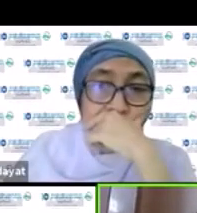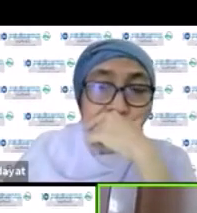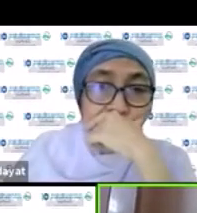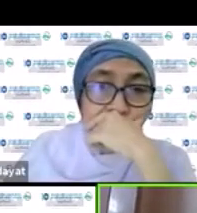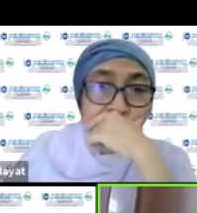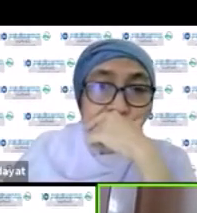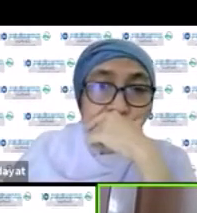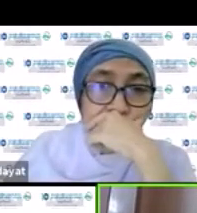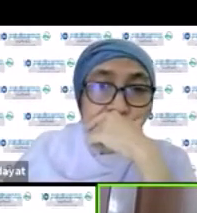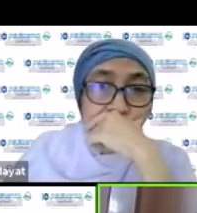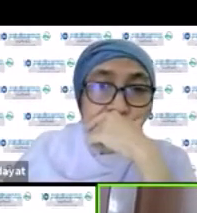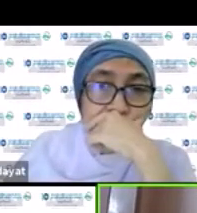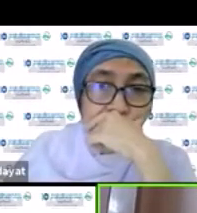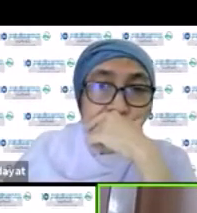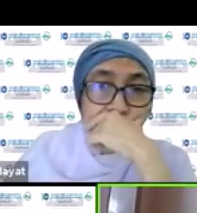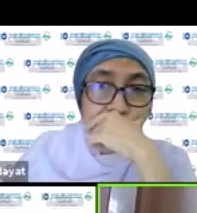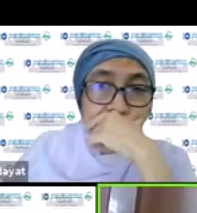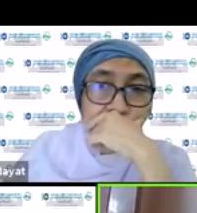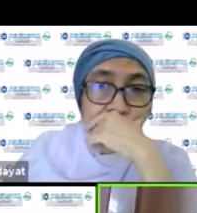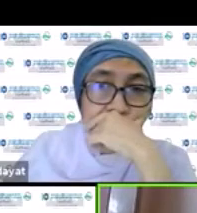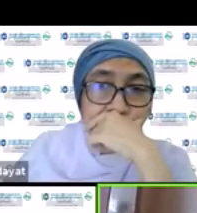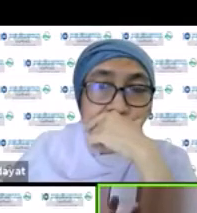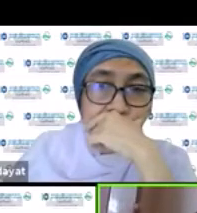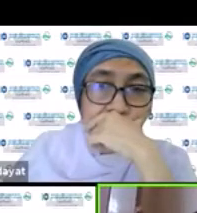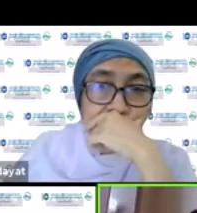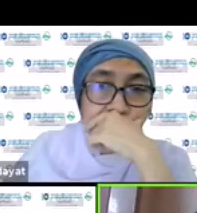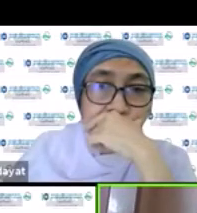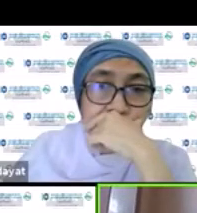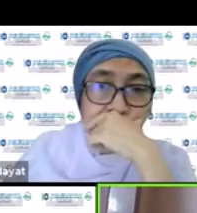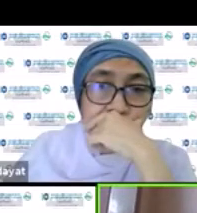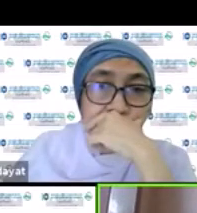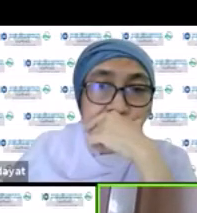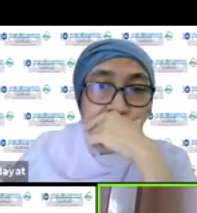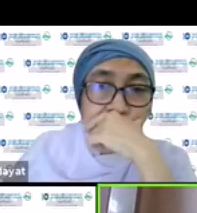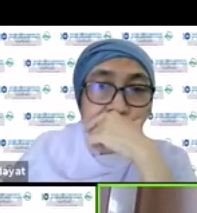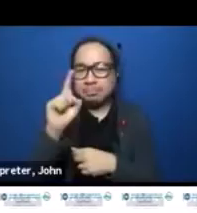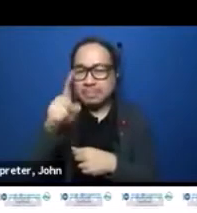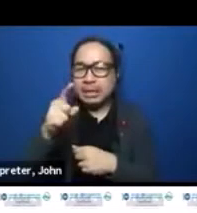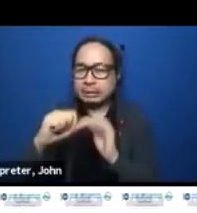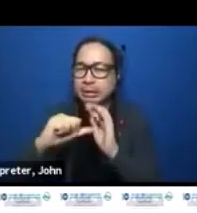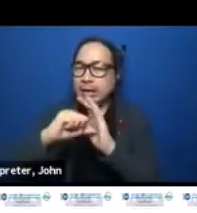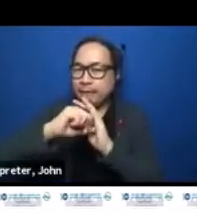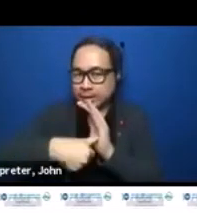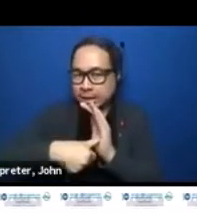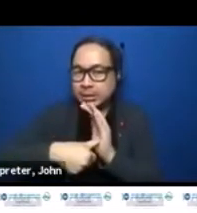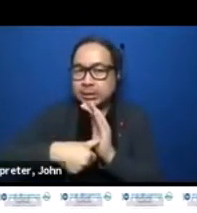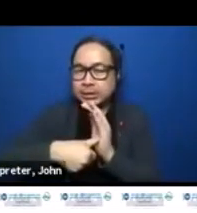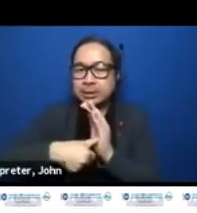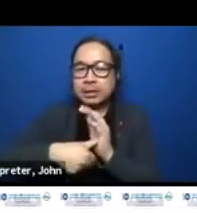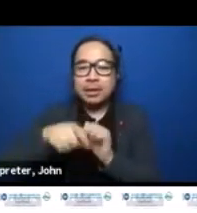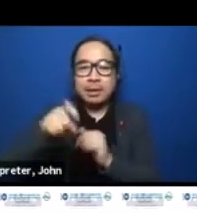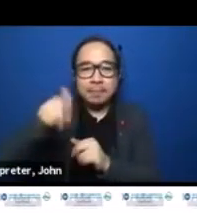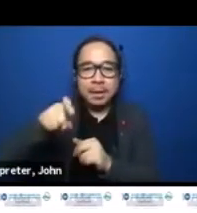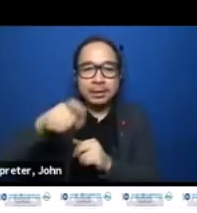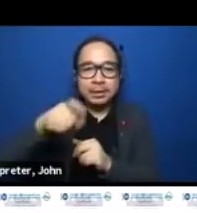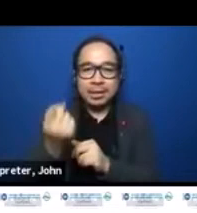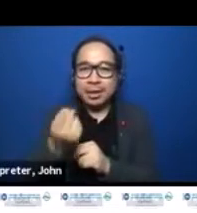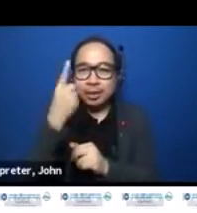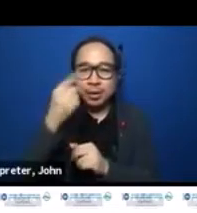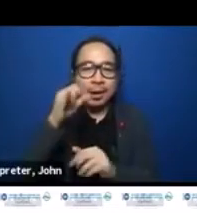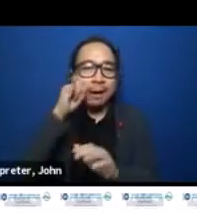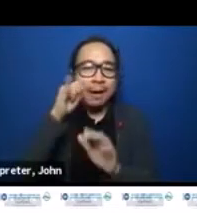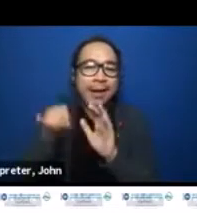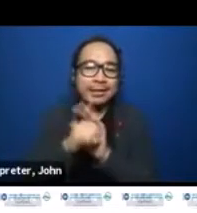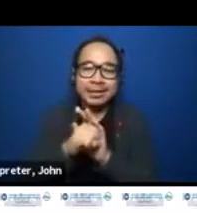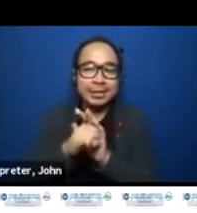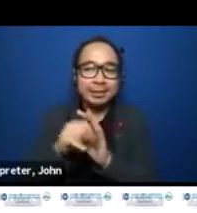understanding gender-based violence, one thing that I feel needs to be kept in mind is that we have to understand that identities don't work